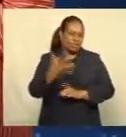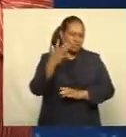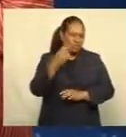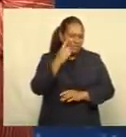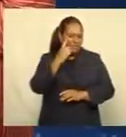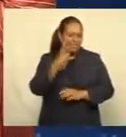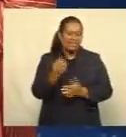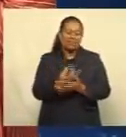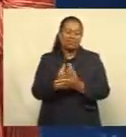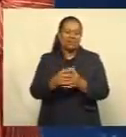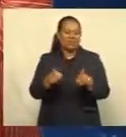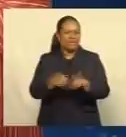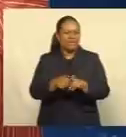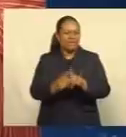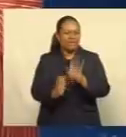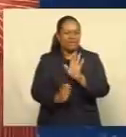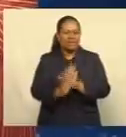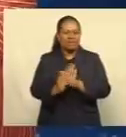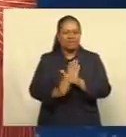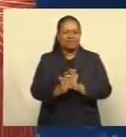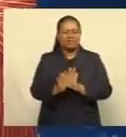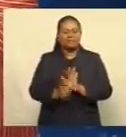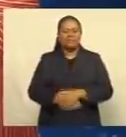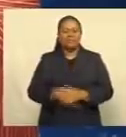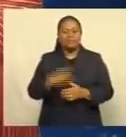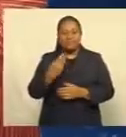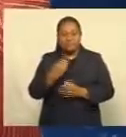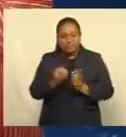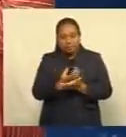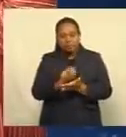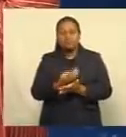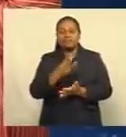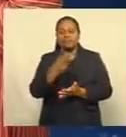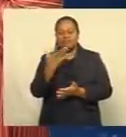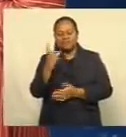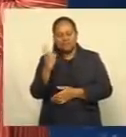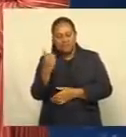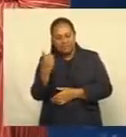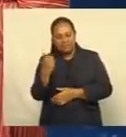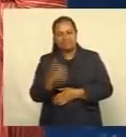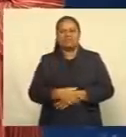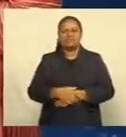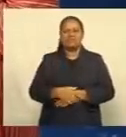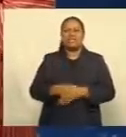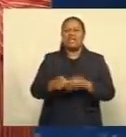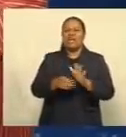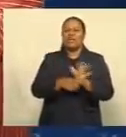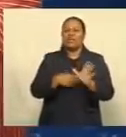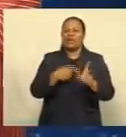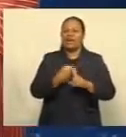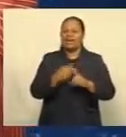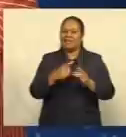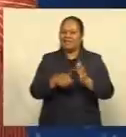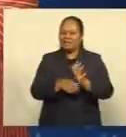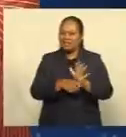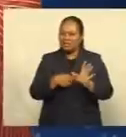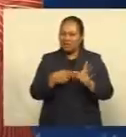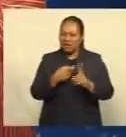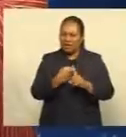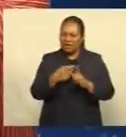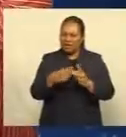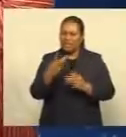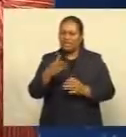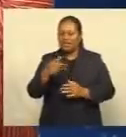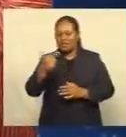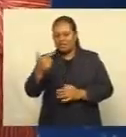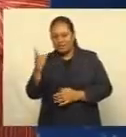similar temperatures, even though Savu Savu felt like 35 degrees. Raki Raki, on the other hand, felt like 37 degrees because